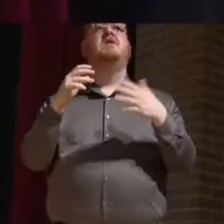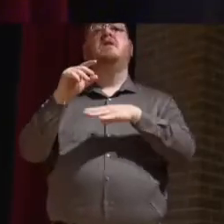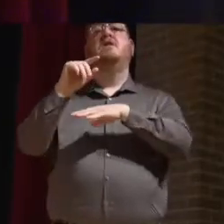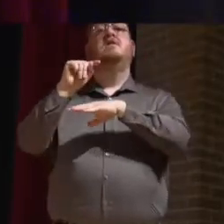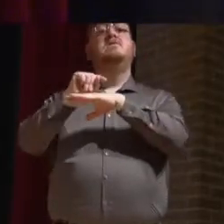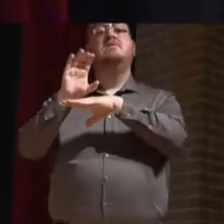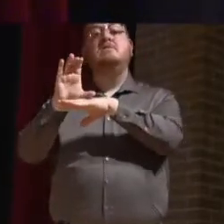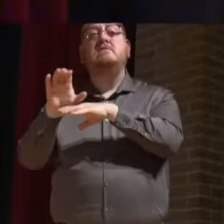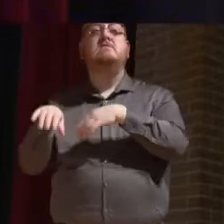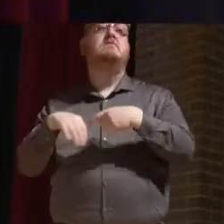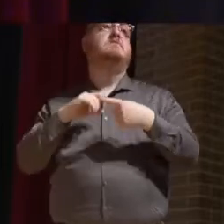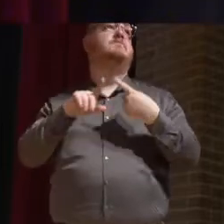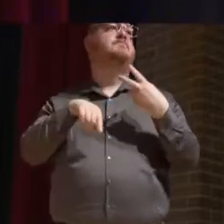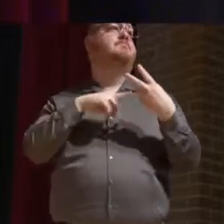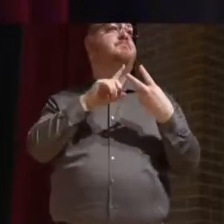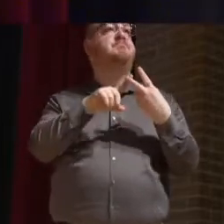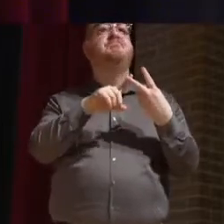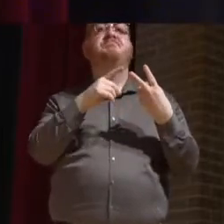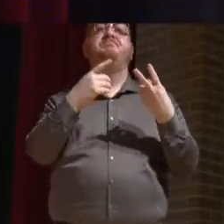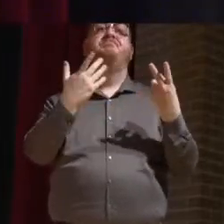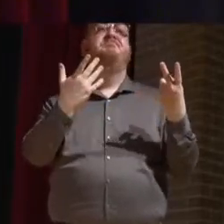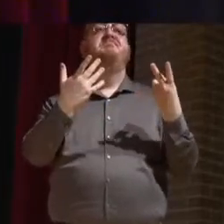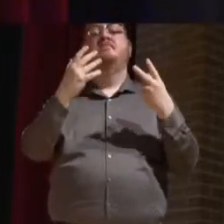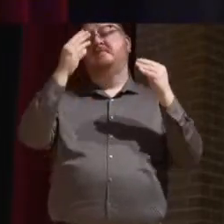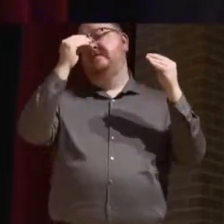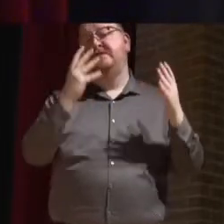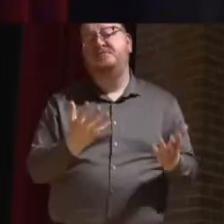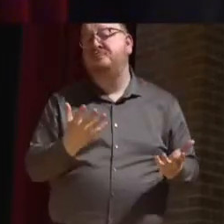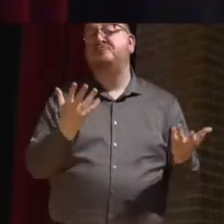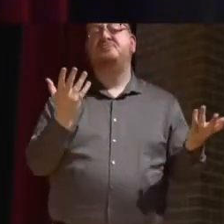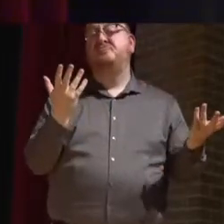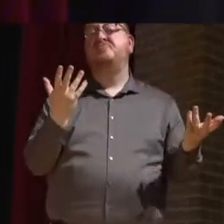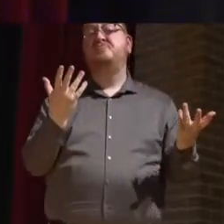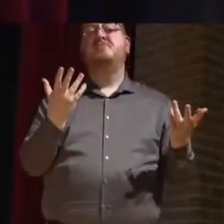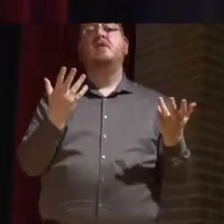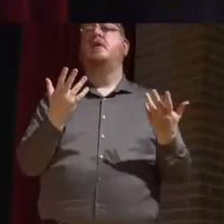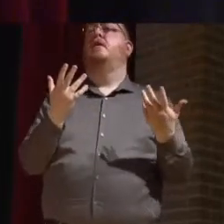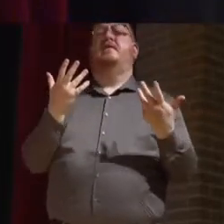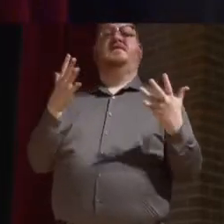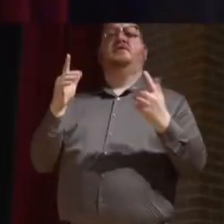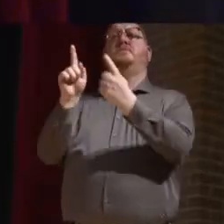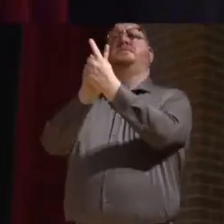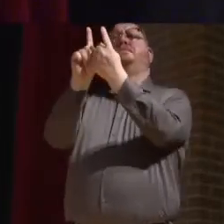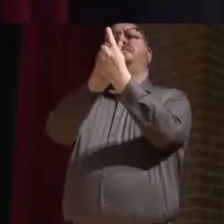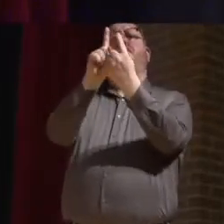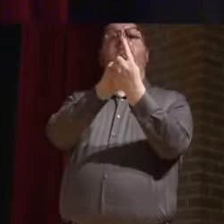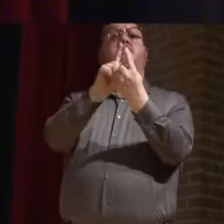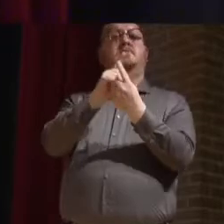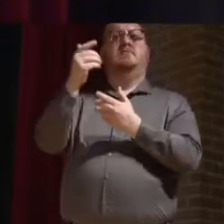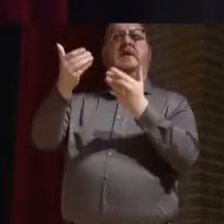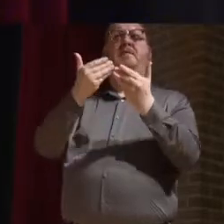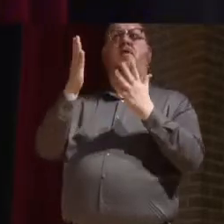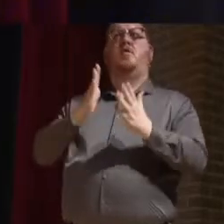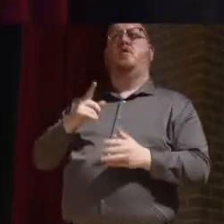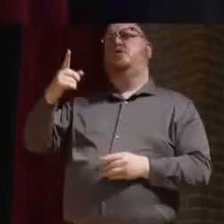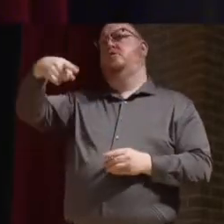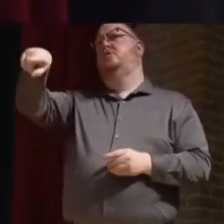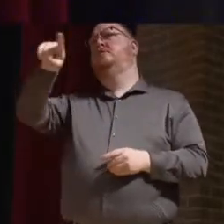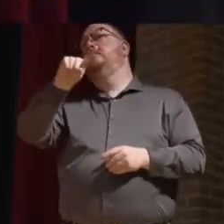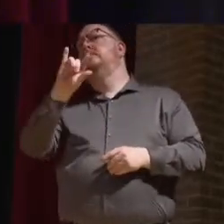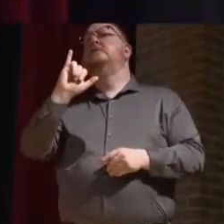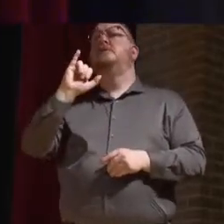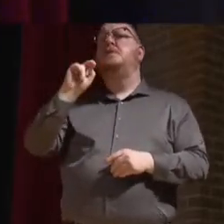consultants or teachers, have met with employees and partnered with community agencies to help build that